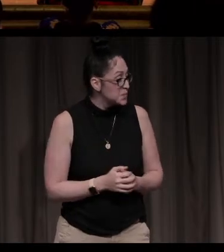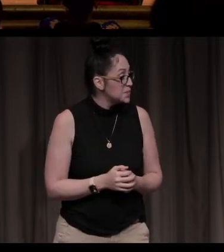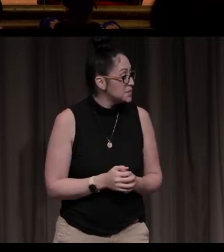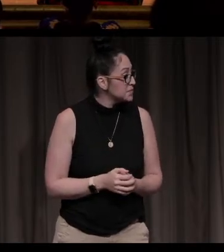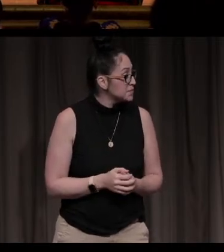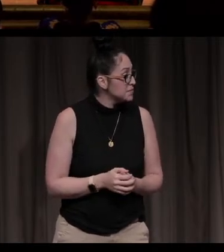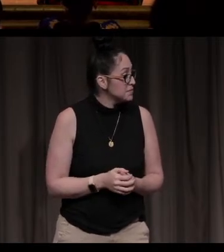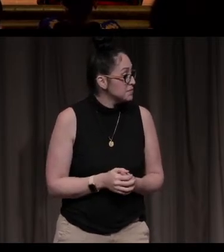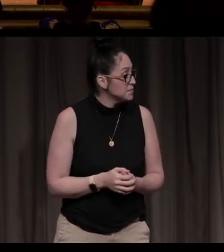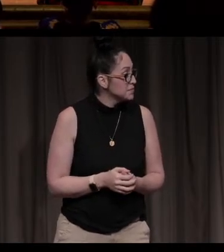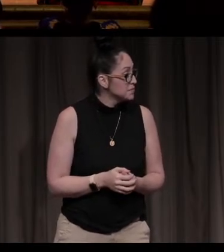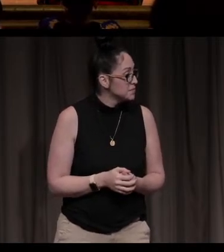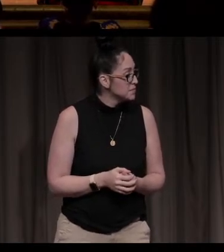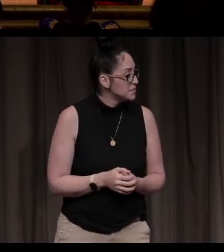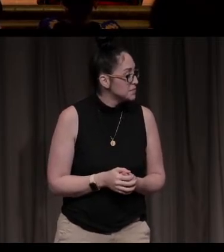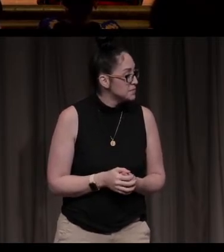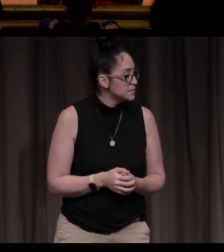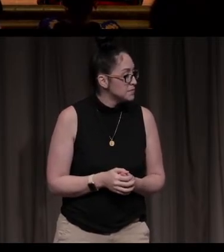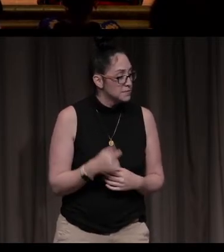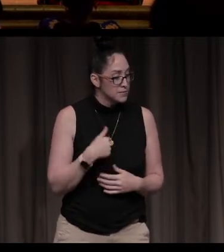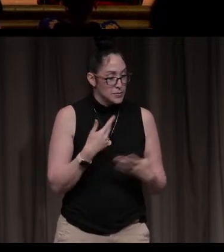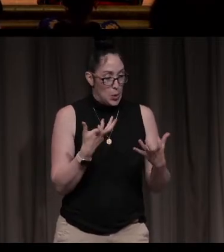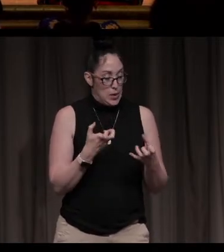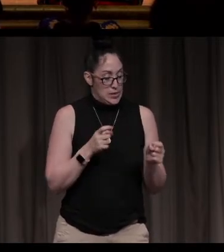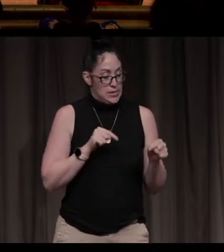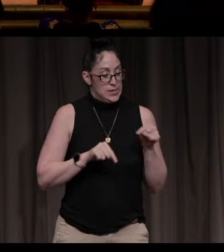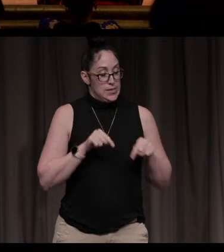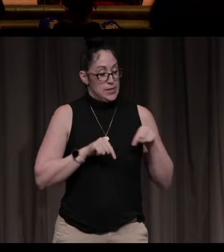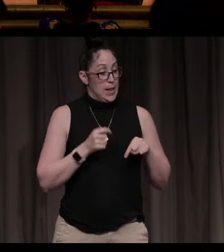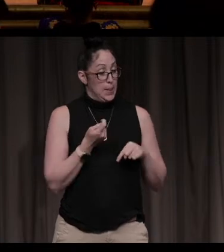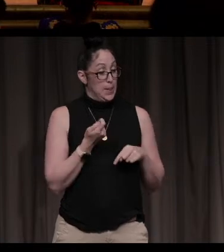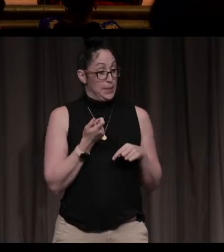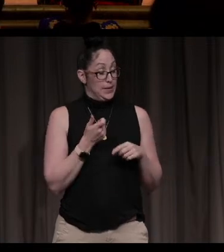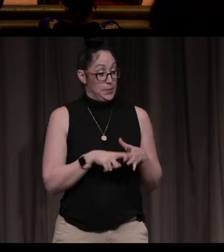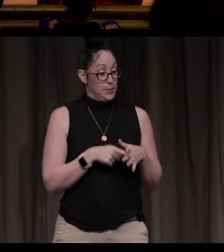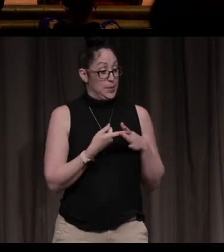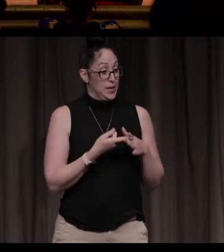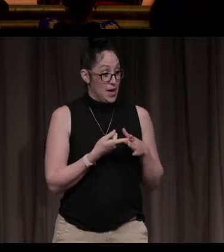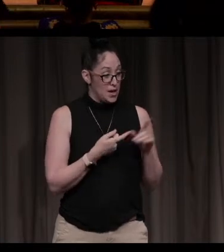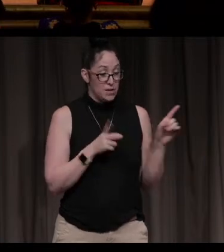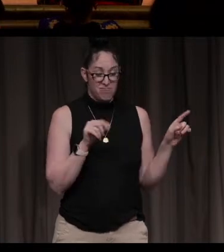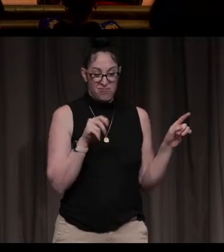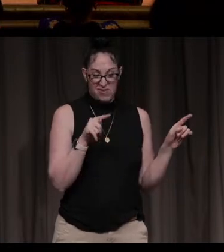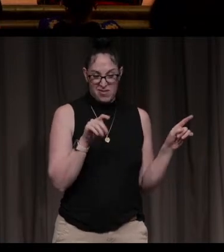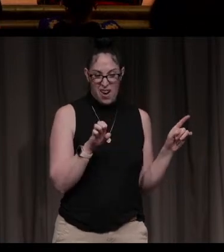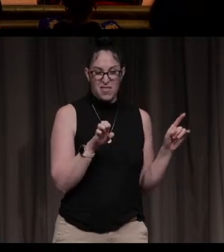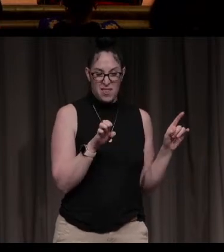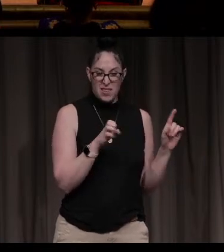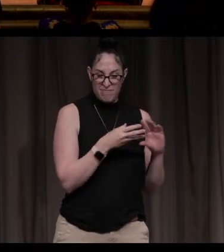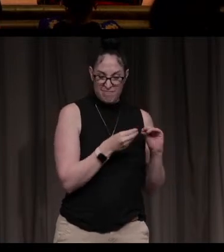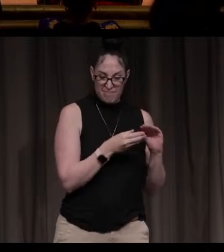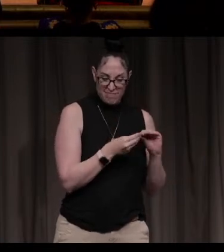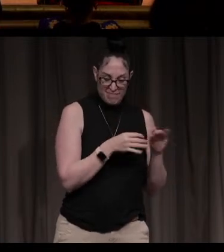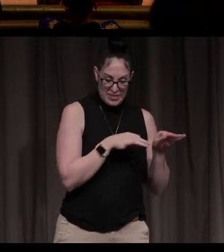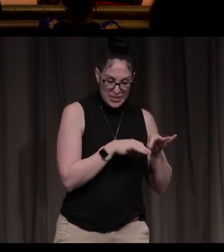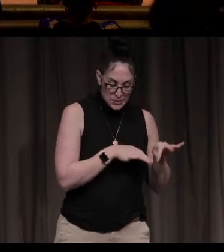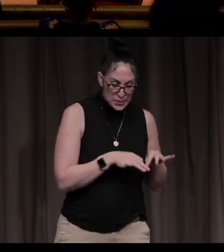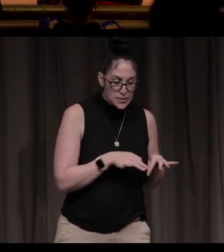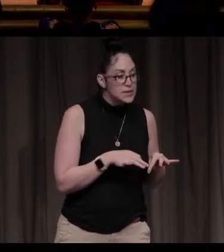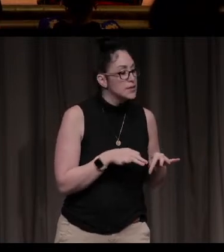The question, I almost want to go back a little bit to the beginning of what Dante mentioned, that